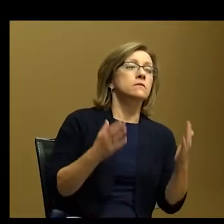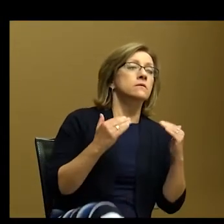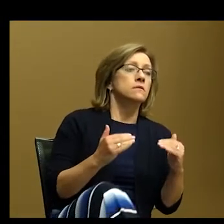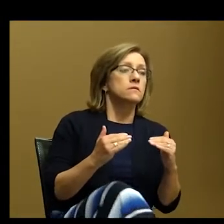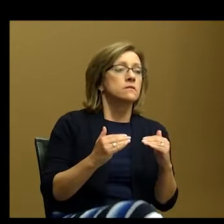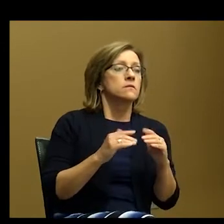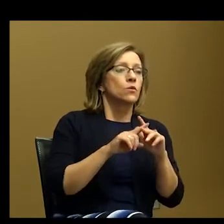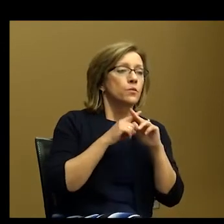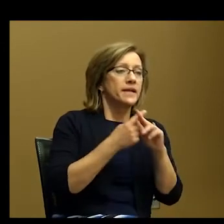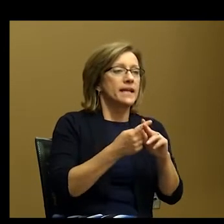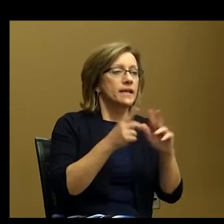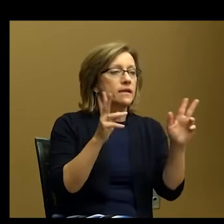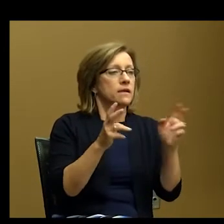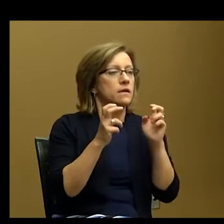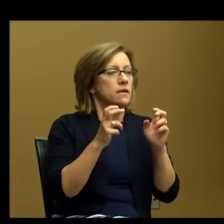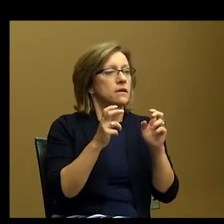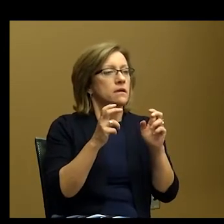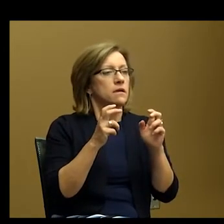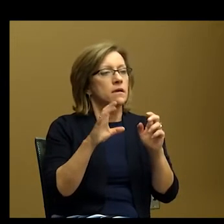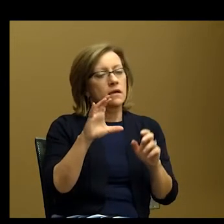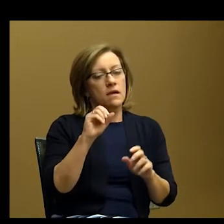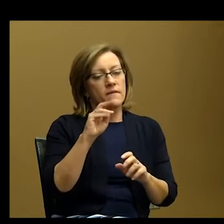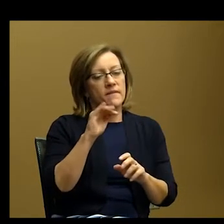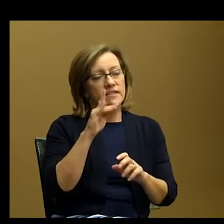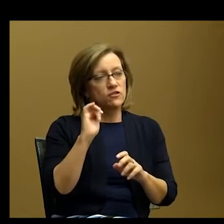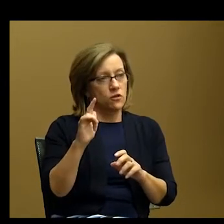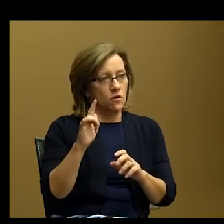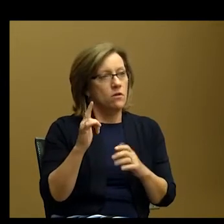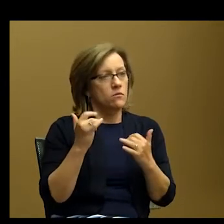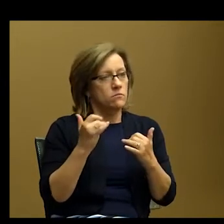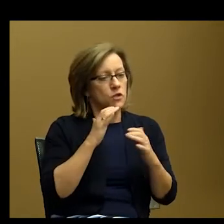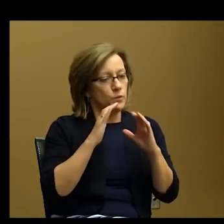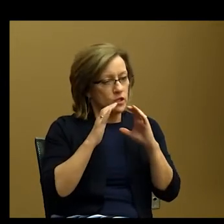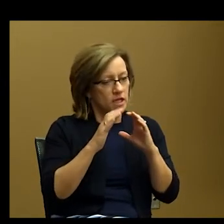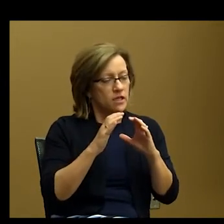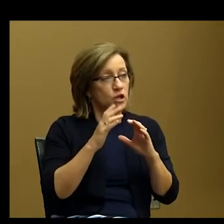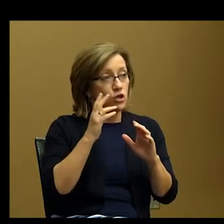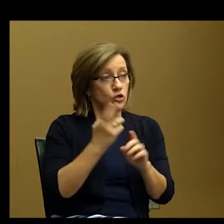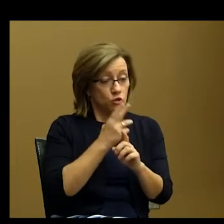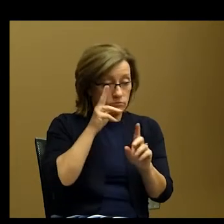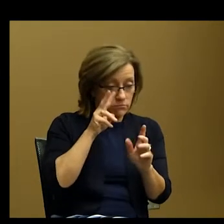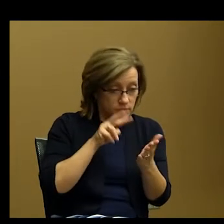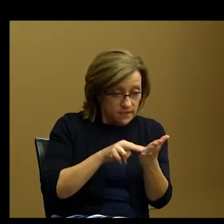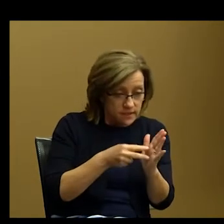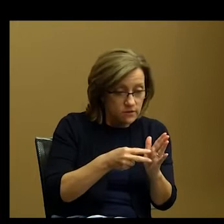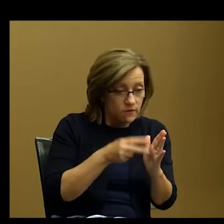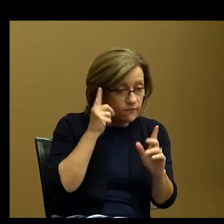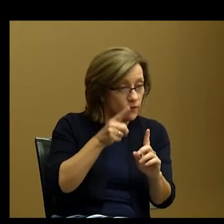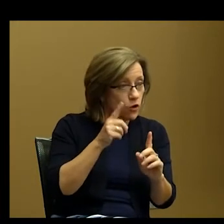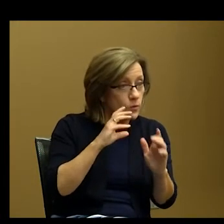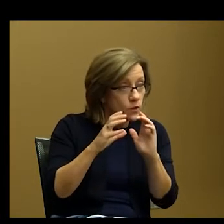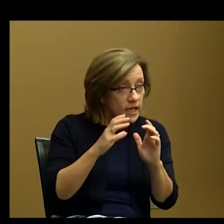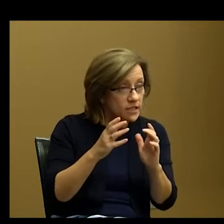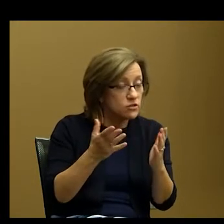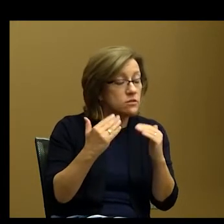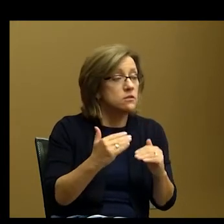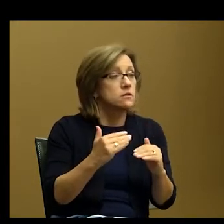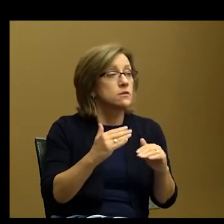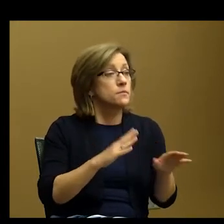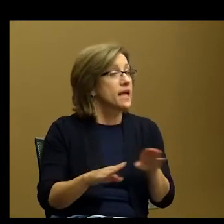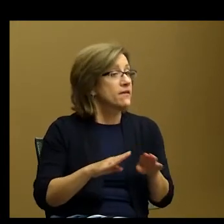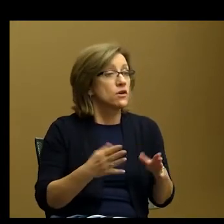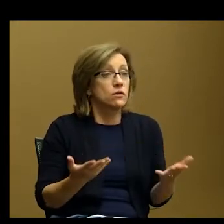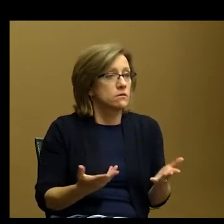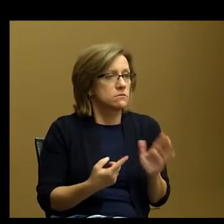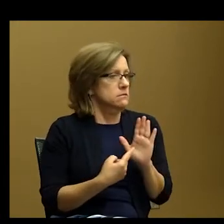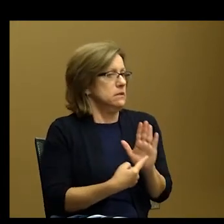And these are used intentionally to communicate. The behaviors are pre-symbolic, again, because